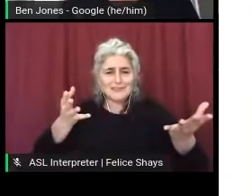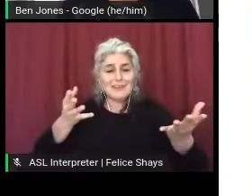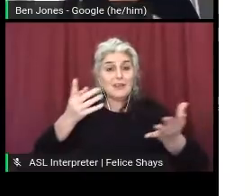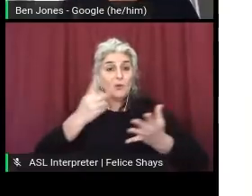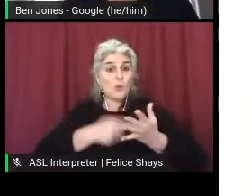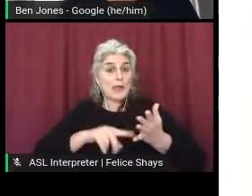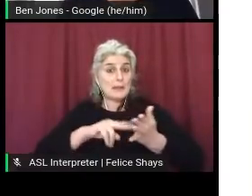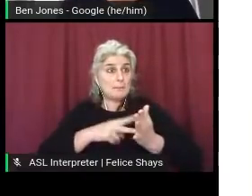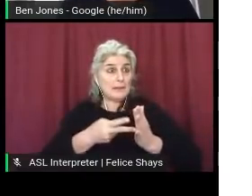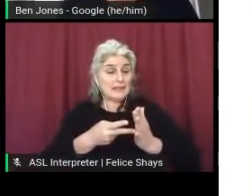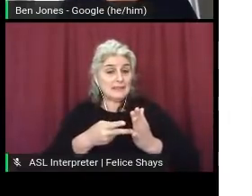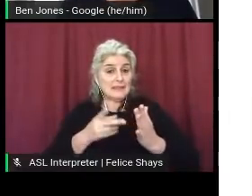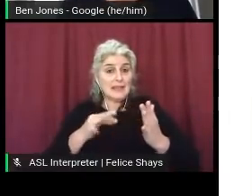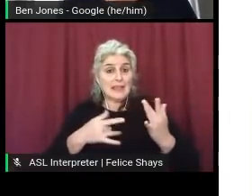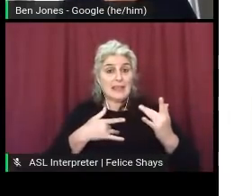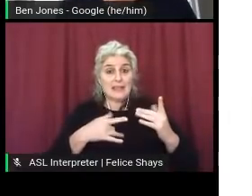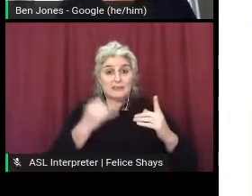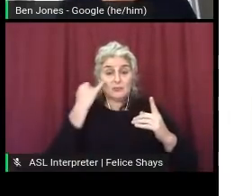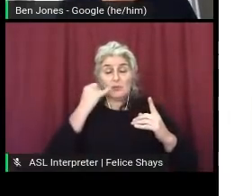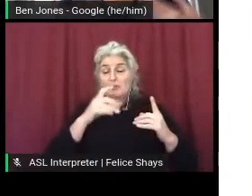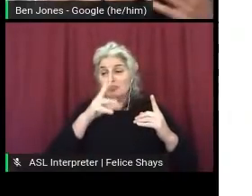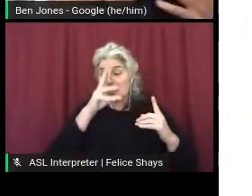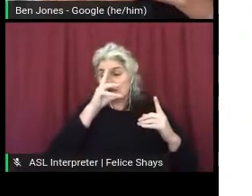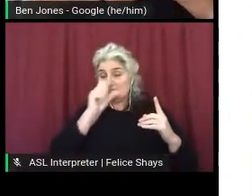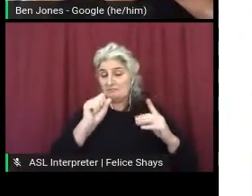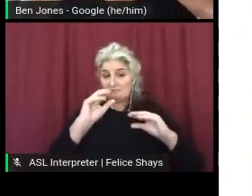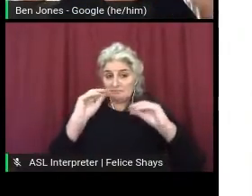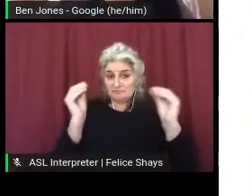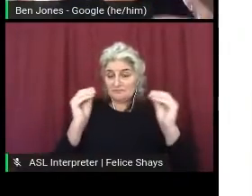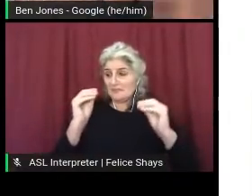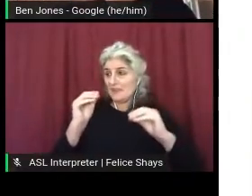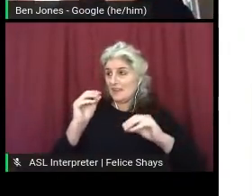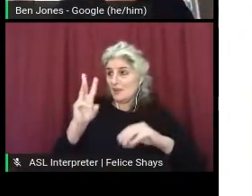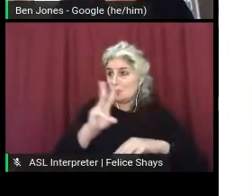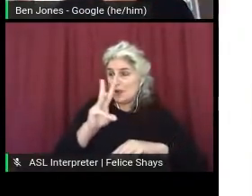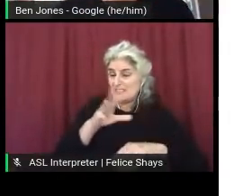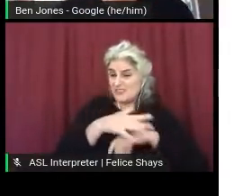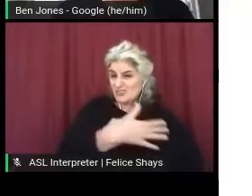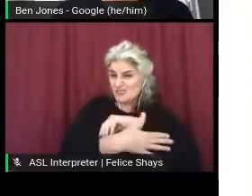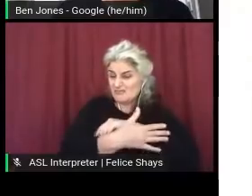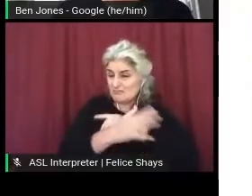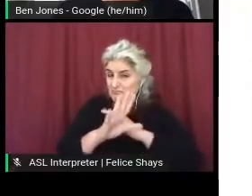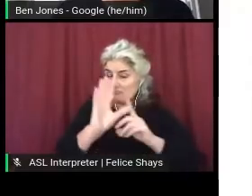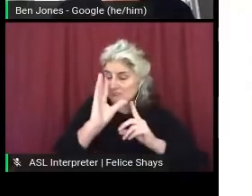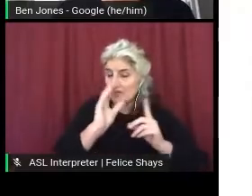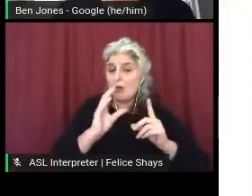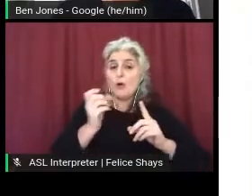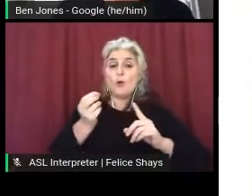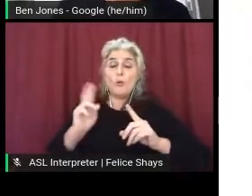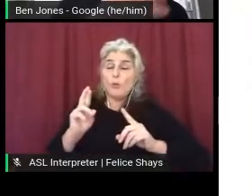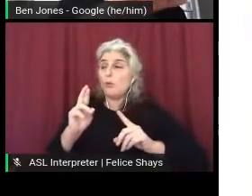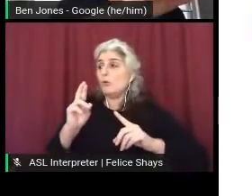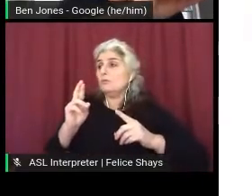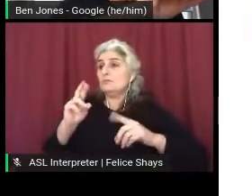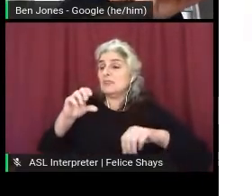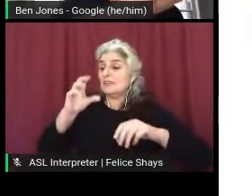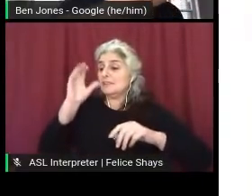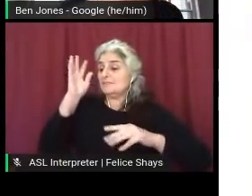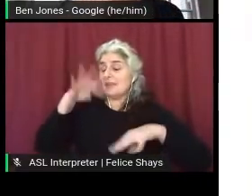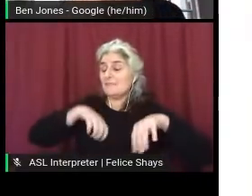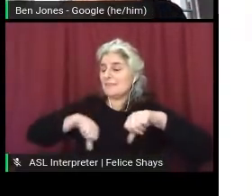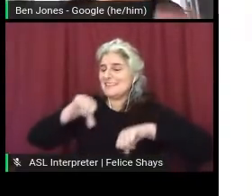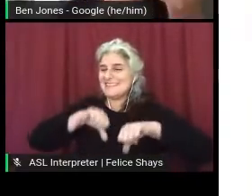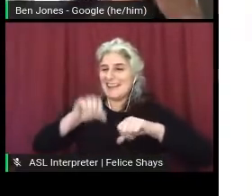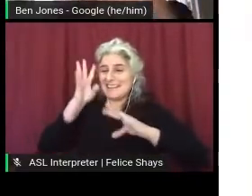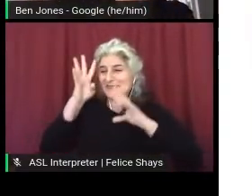is if I were not interested in Westerns or sci-fi, I would not be interested in the story that the trailer had to tell. And the